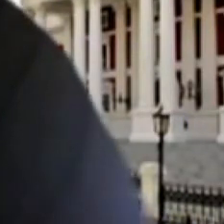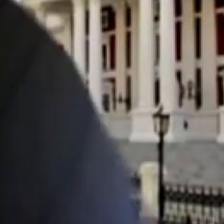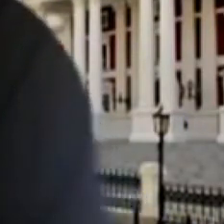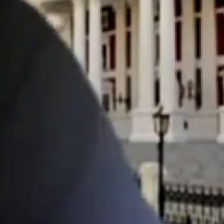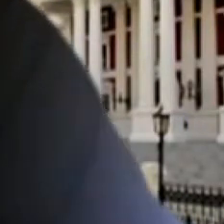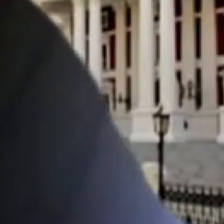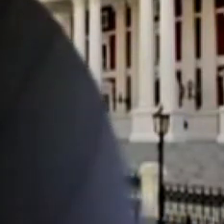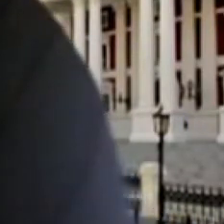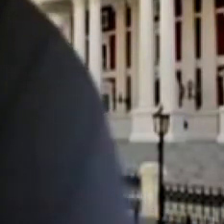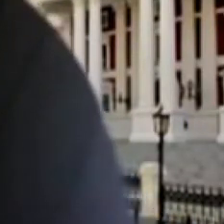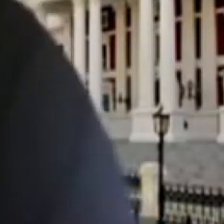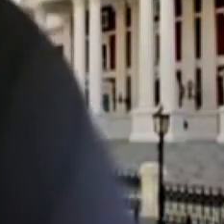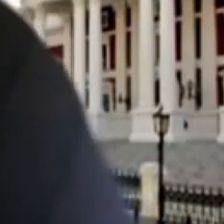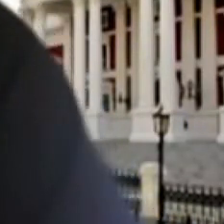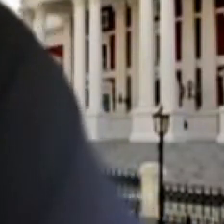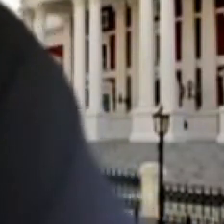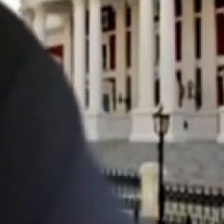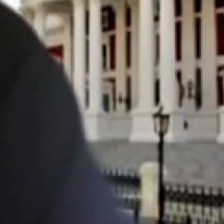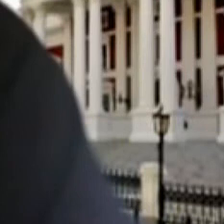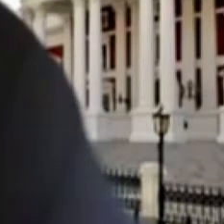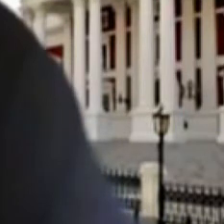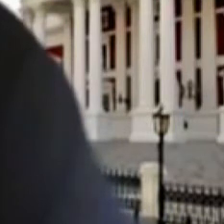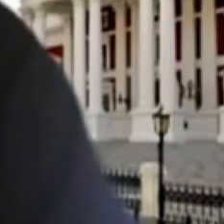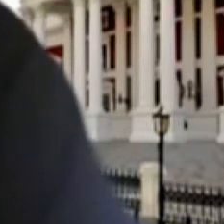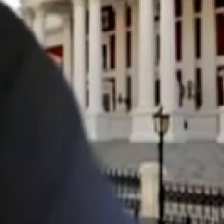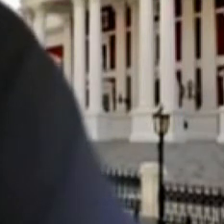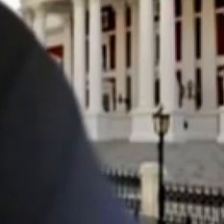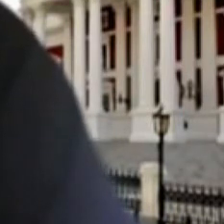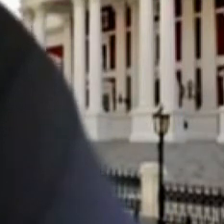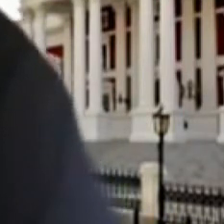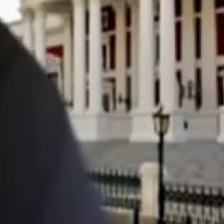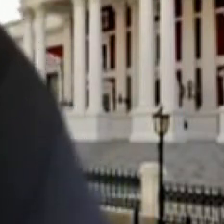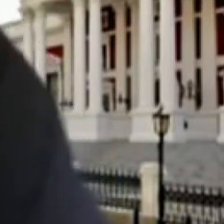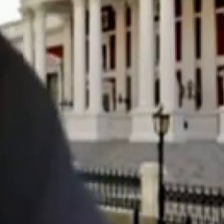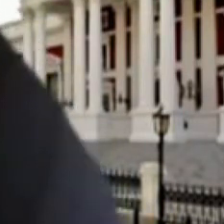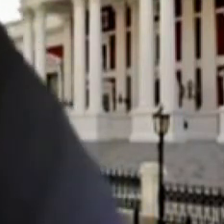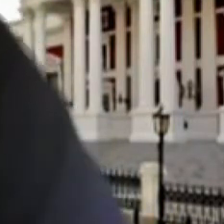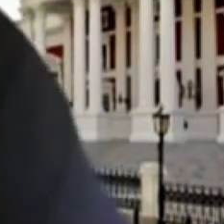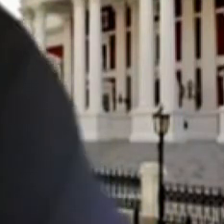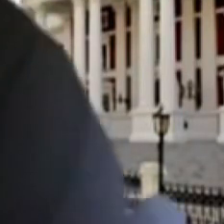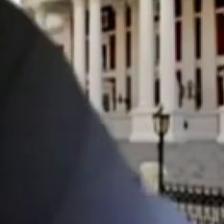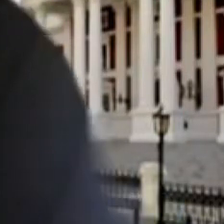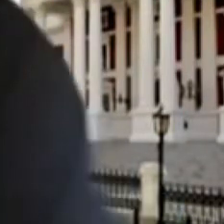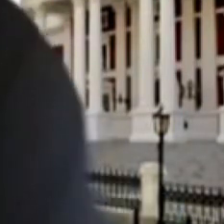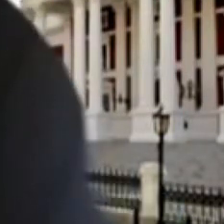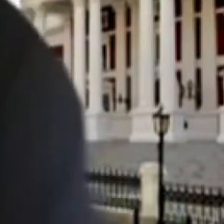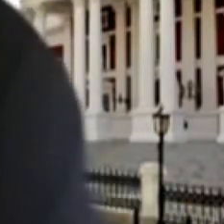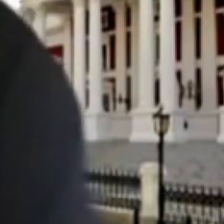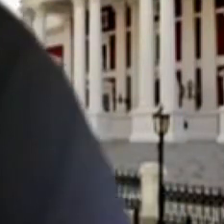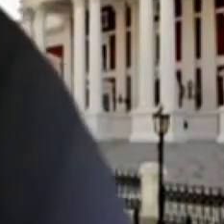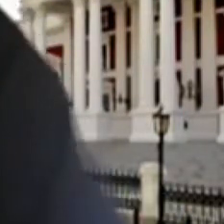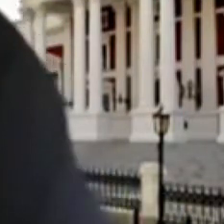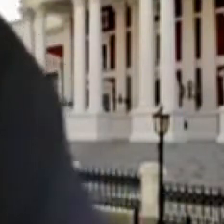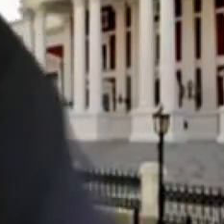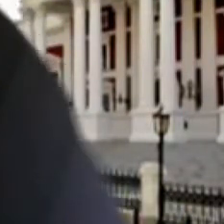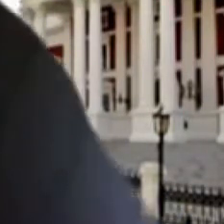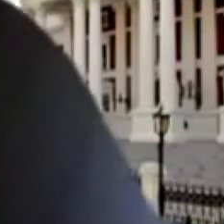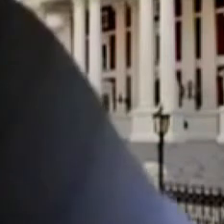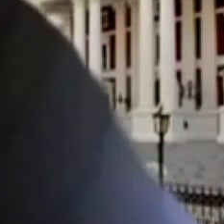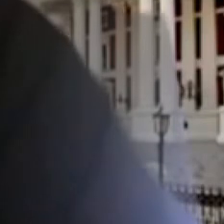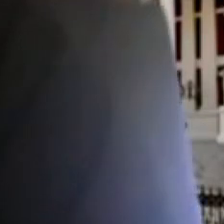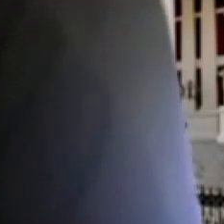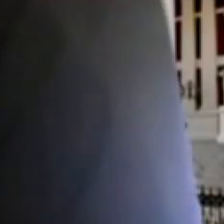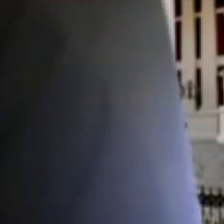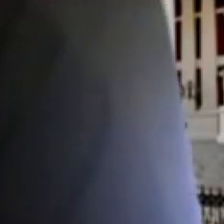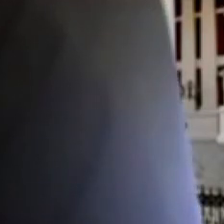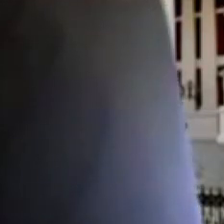the inability to fill approximately 580 posts. What steps precisely does the Minister intend to implement in order to